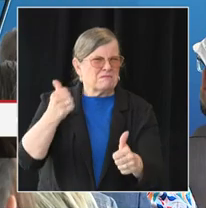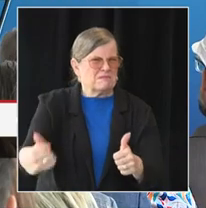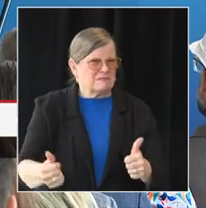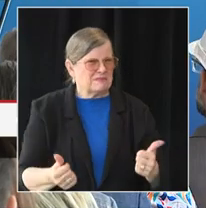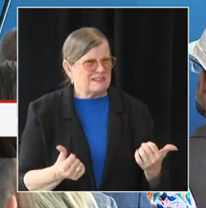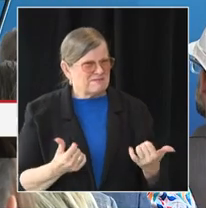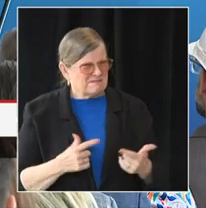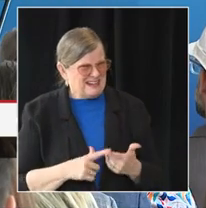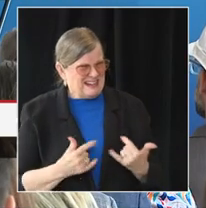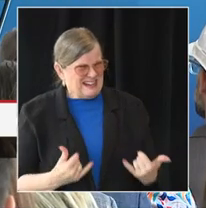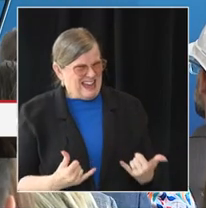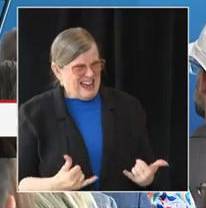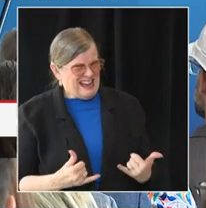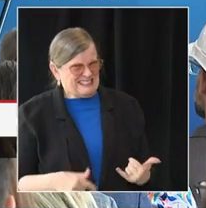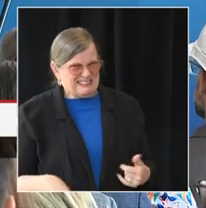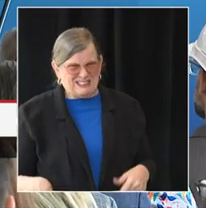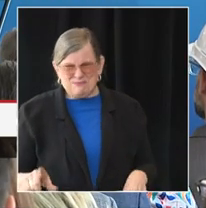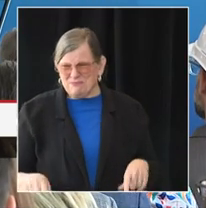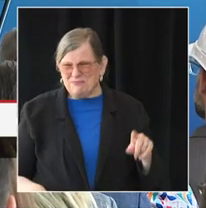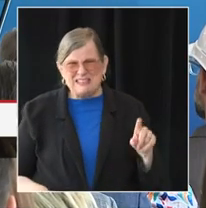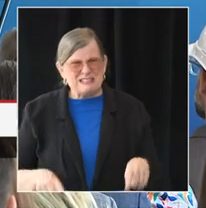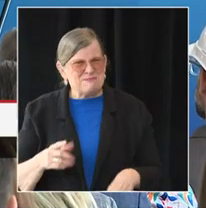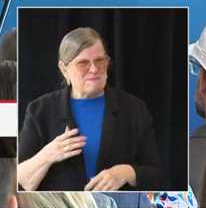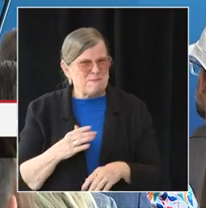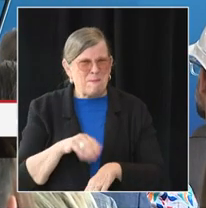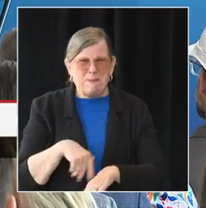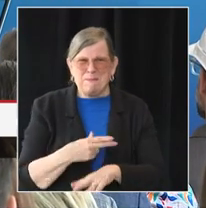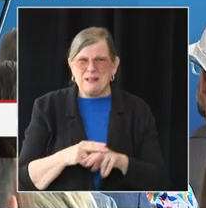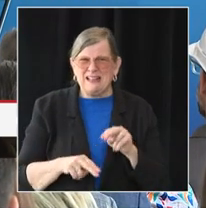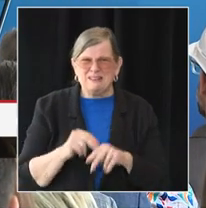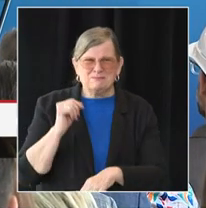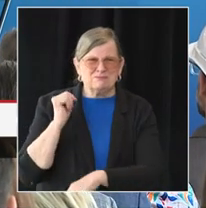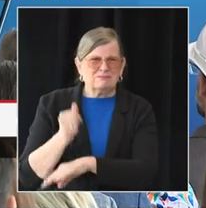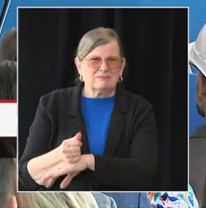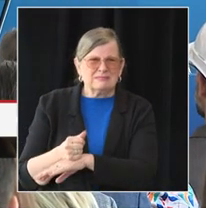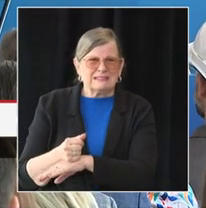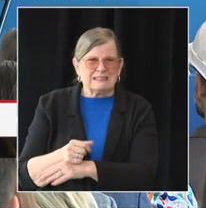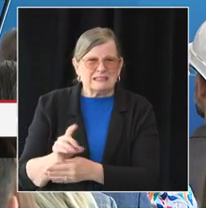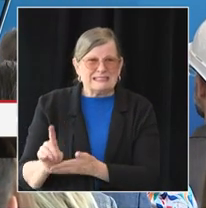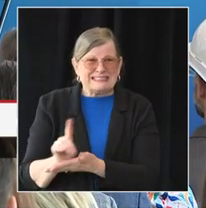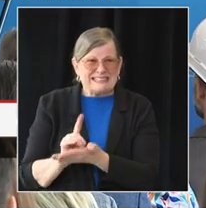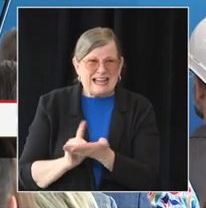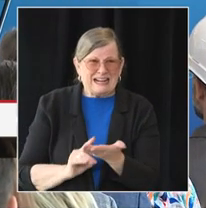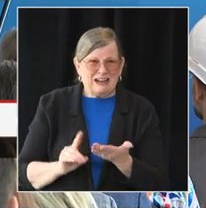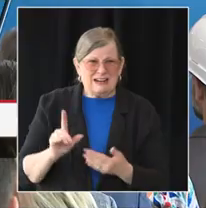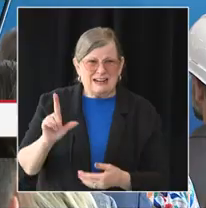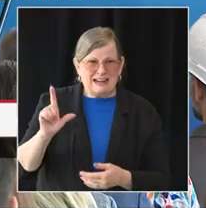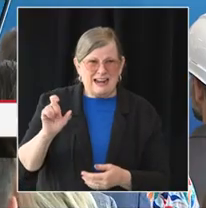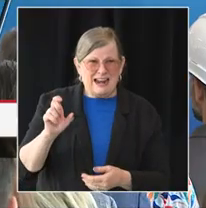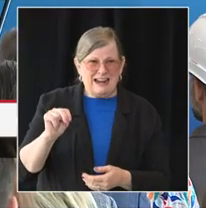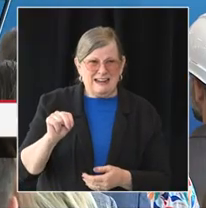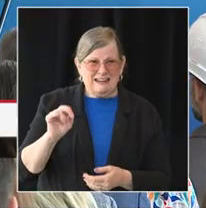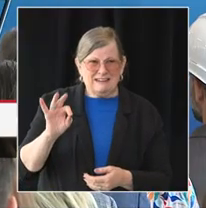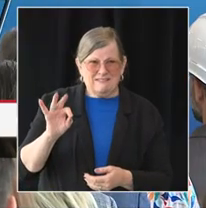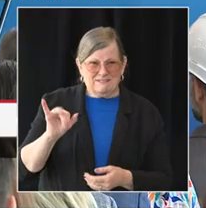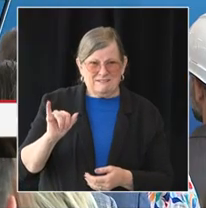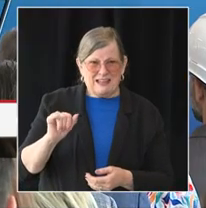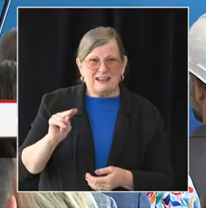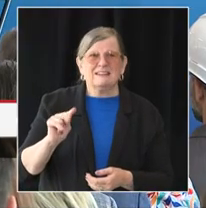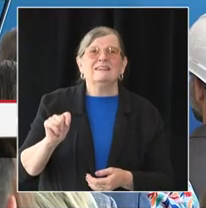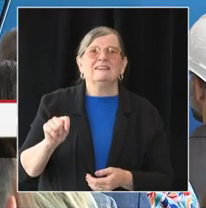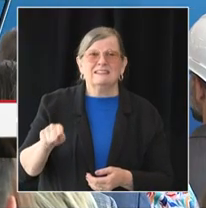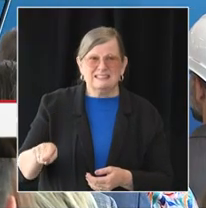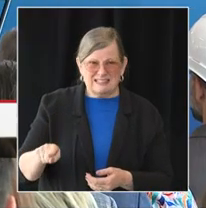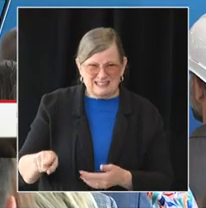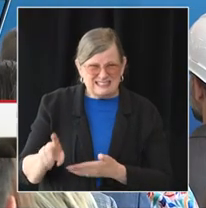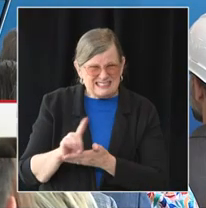built for federal workers on LaFont's plan? What do you do with it? And I don't think the GSA has the answer.